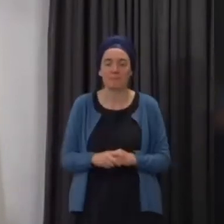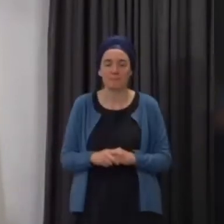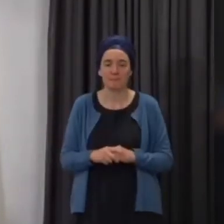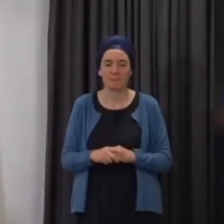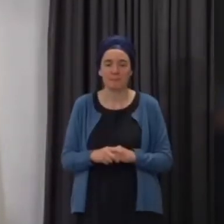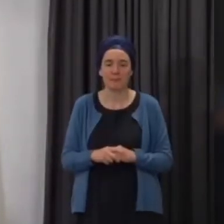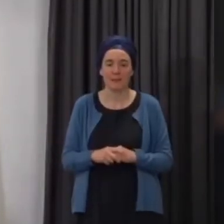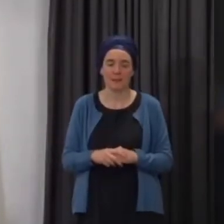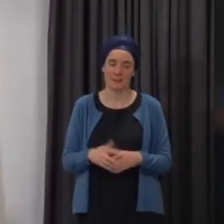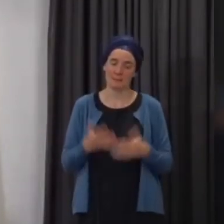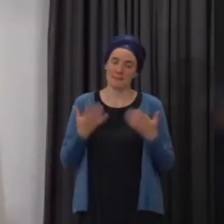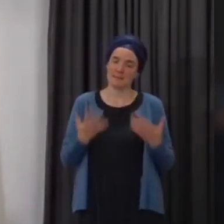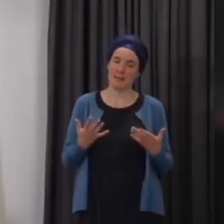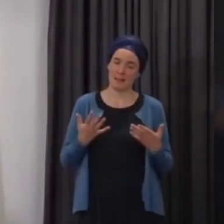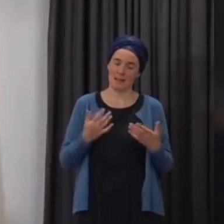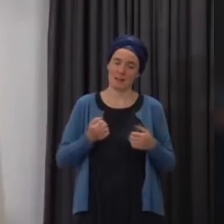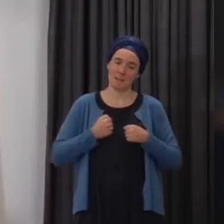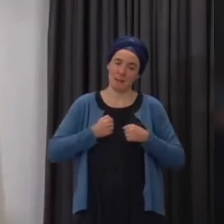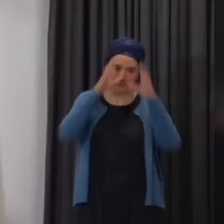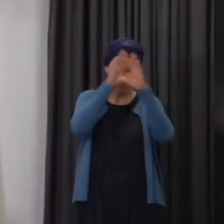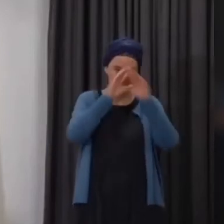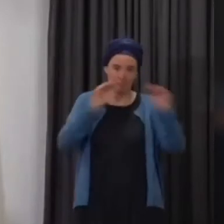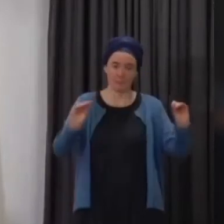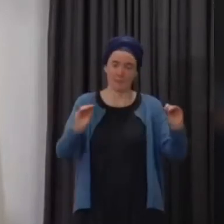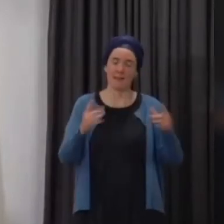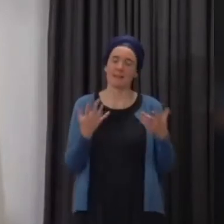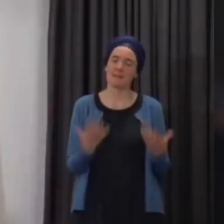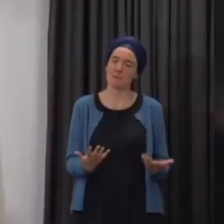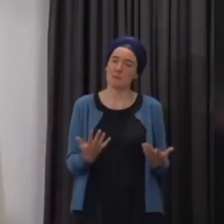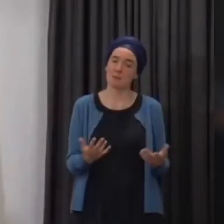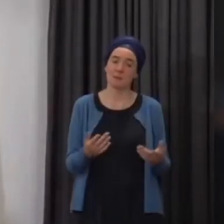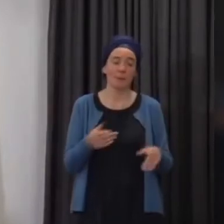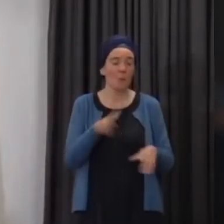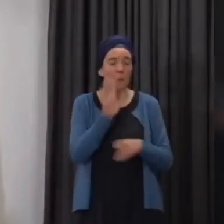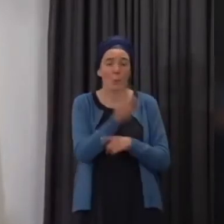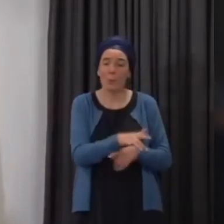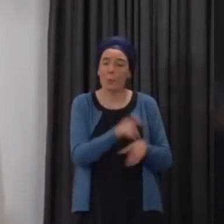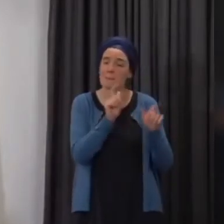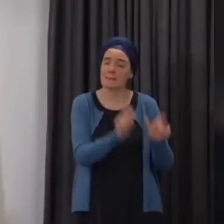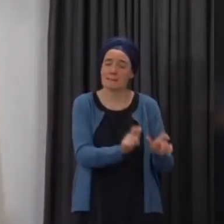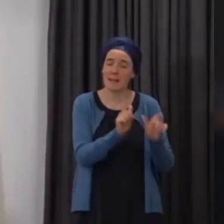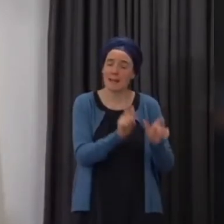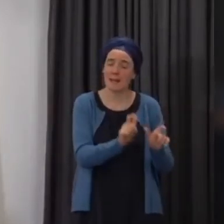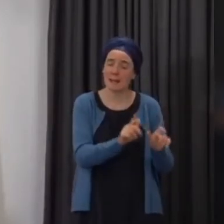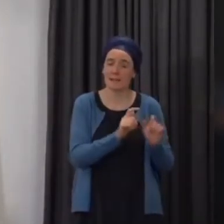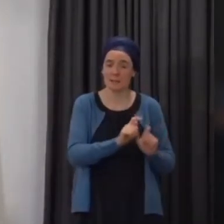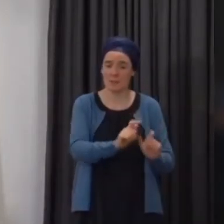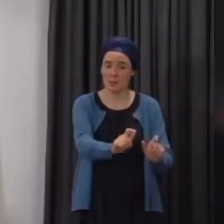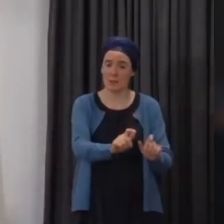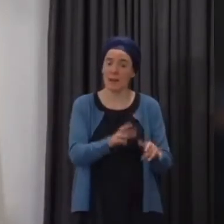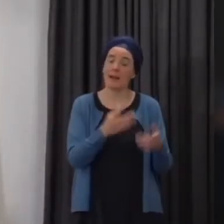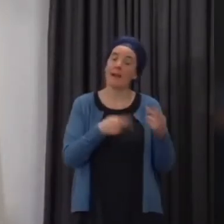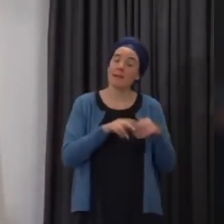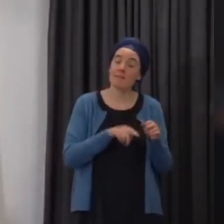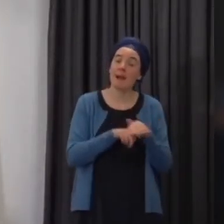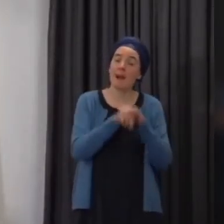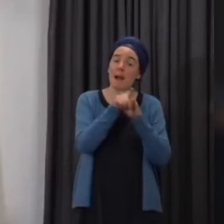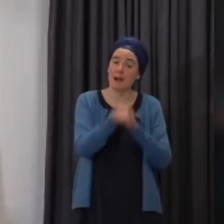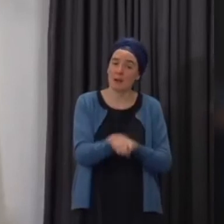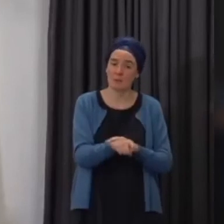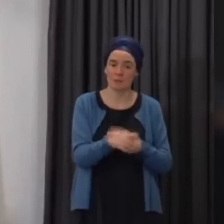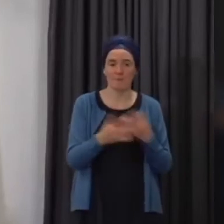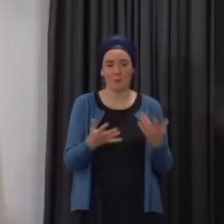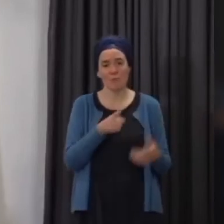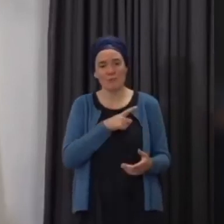is to continue to stay at home. If you leave for one of the permitted reasons, follow the